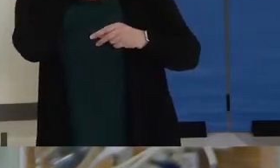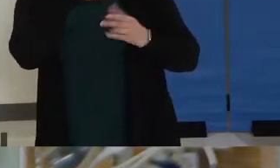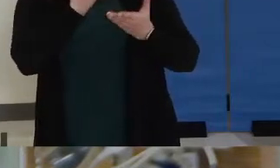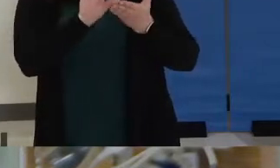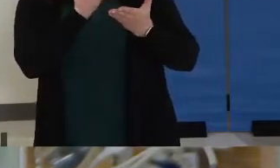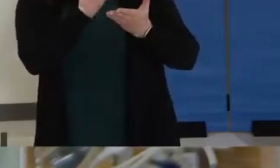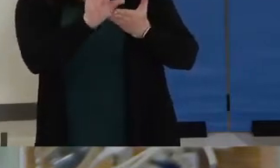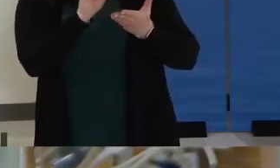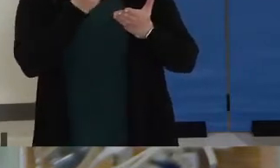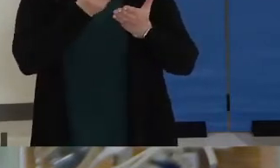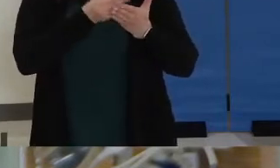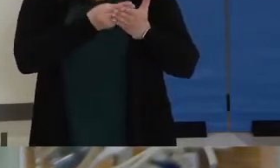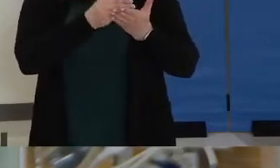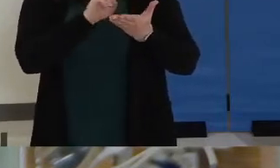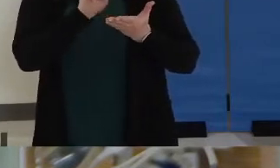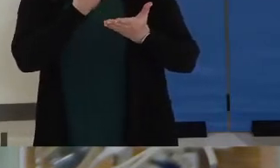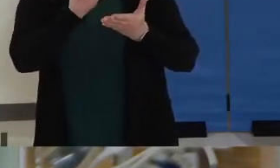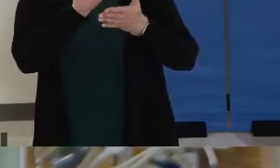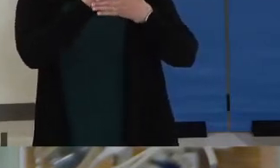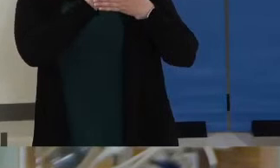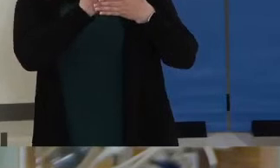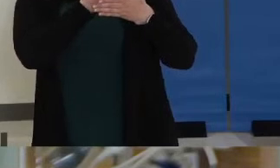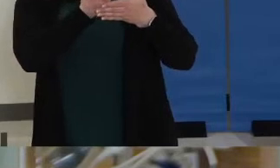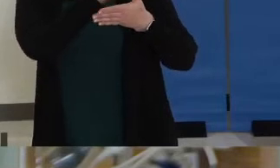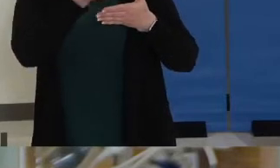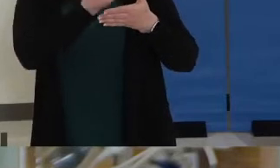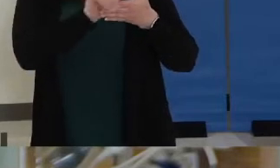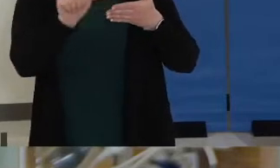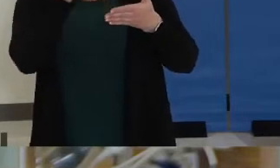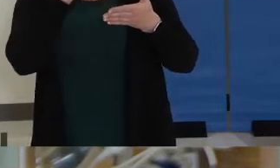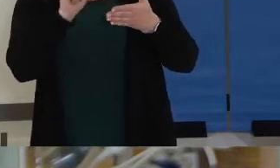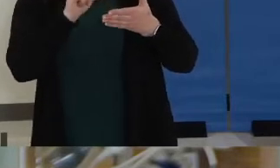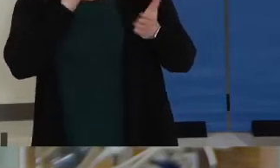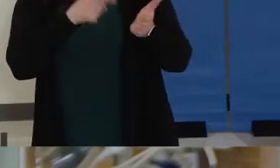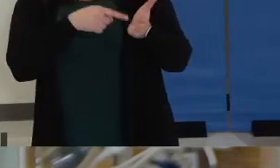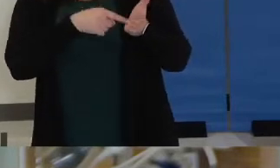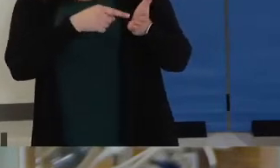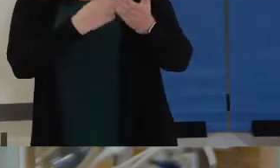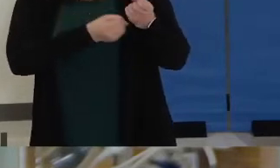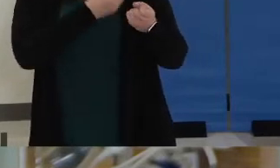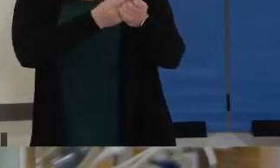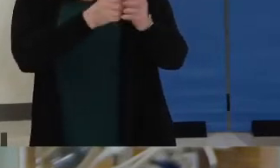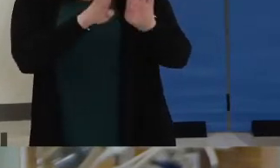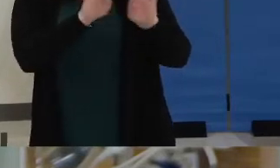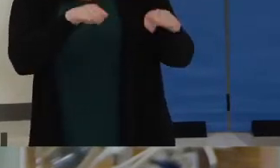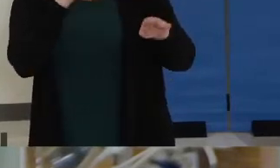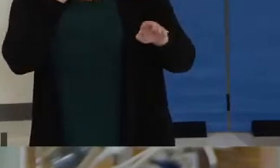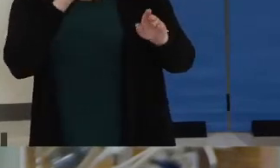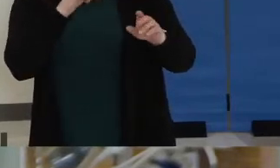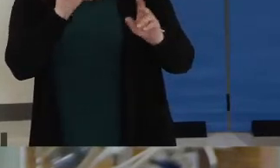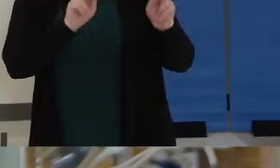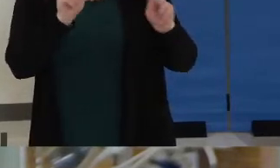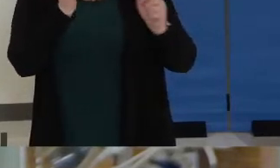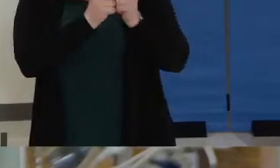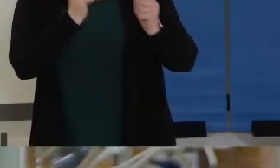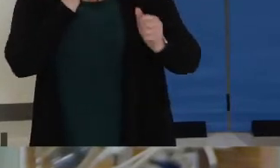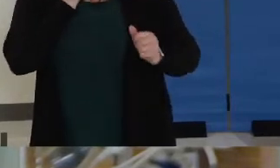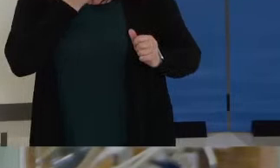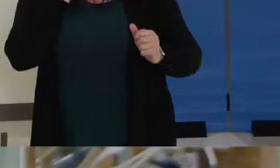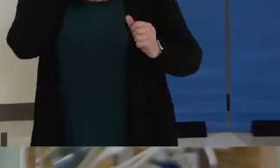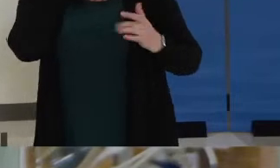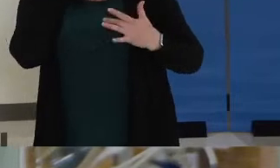a bond, $2 billion for affordable housing, supportive housing for people with severe mental illness. Full